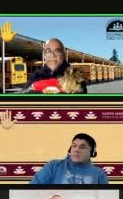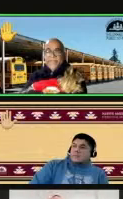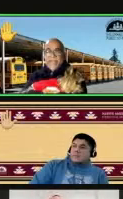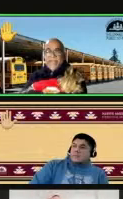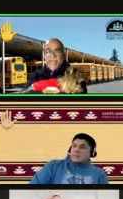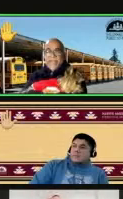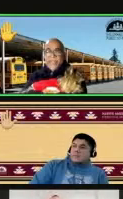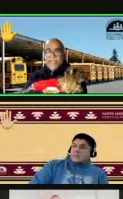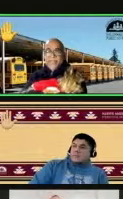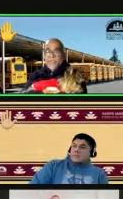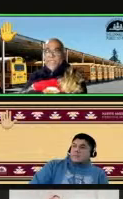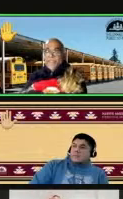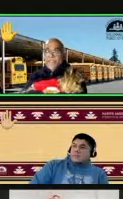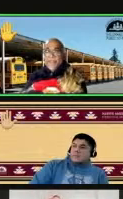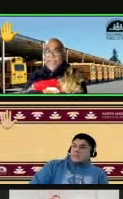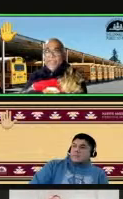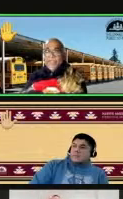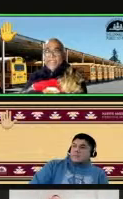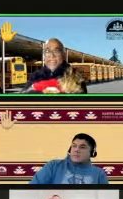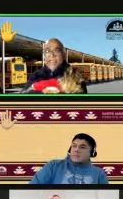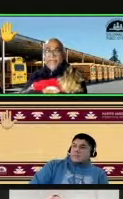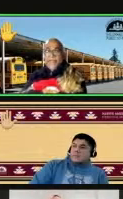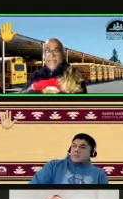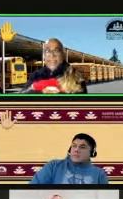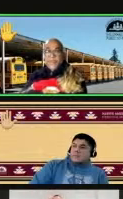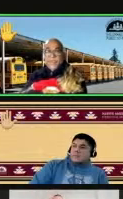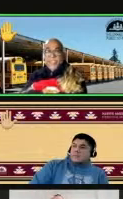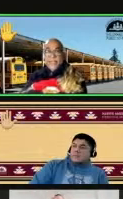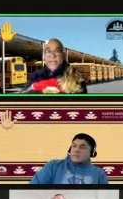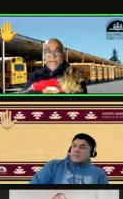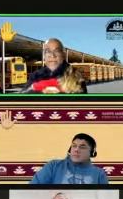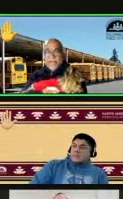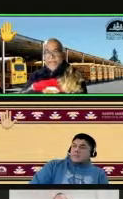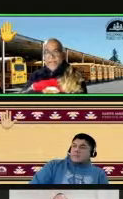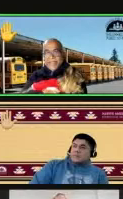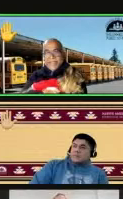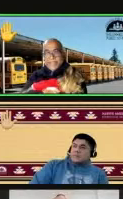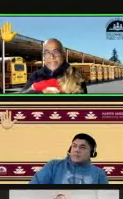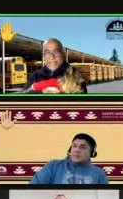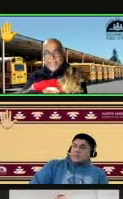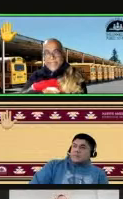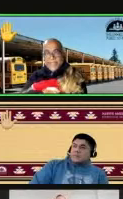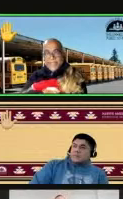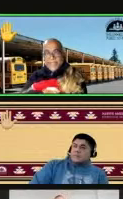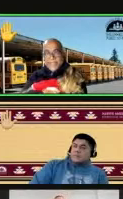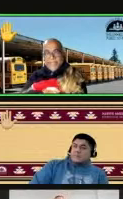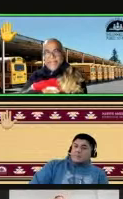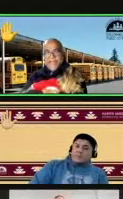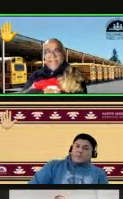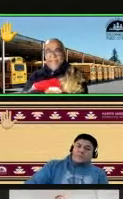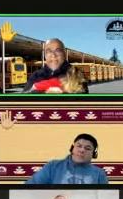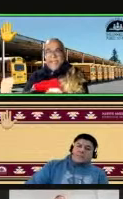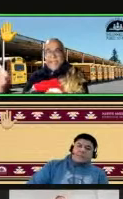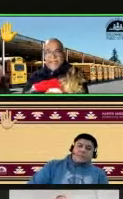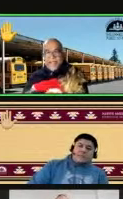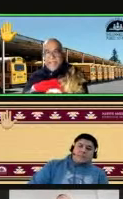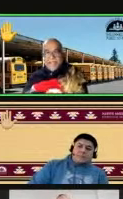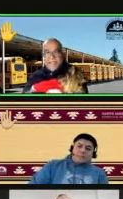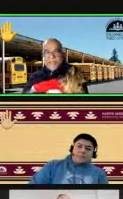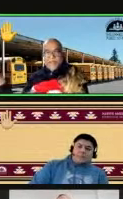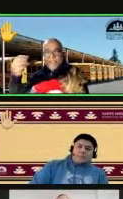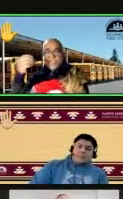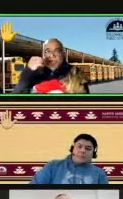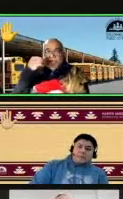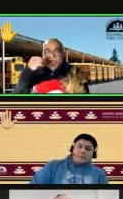the families from Chukki's family asked, when will Chukki's be taught along with English to start with? And then